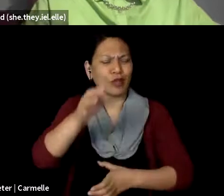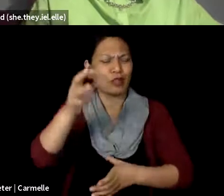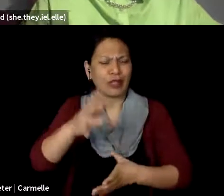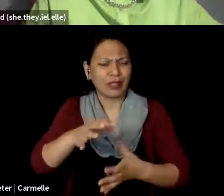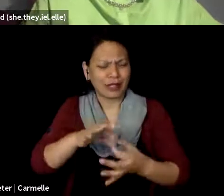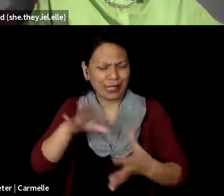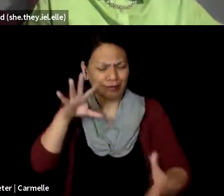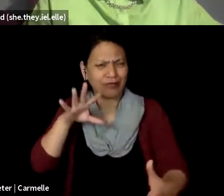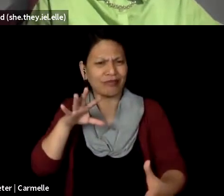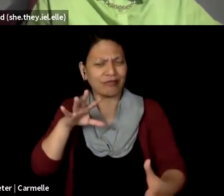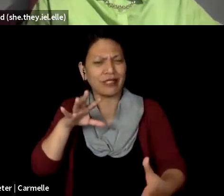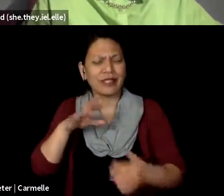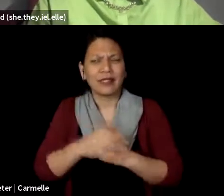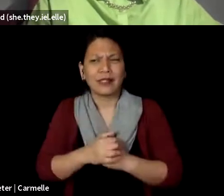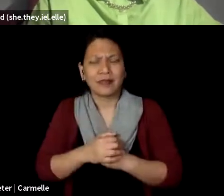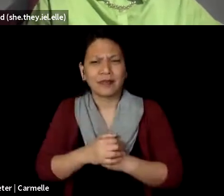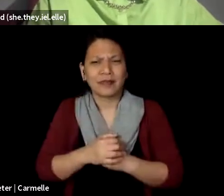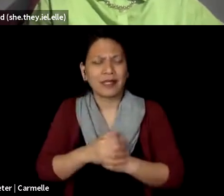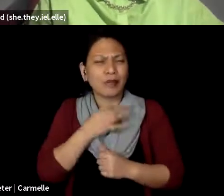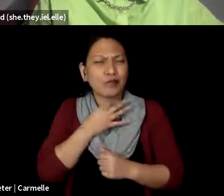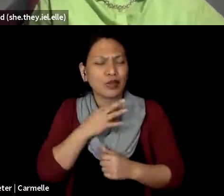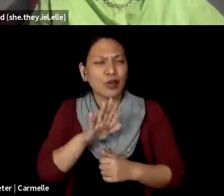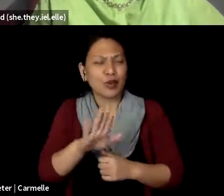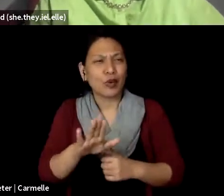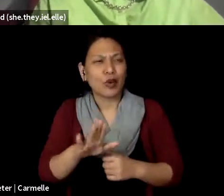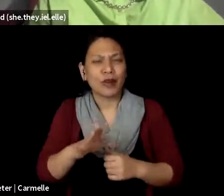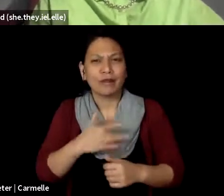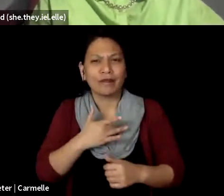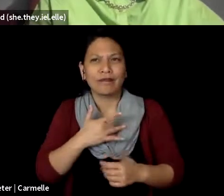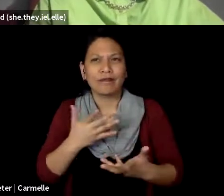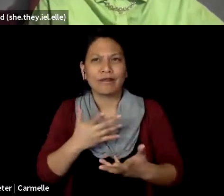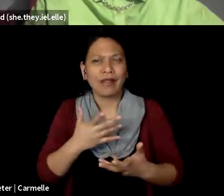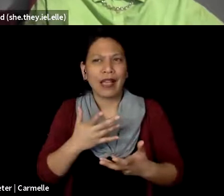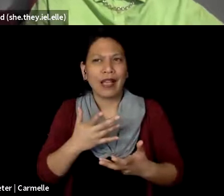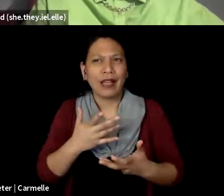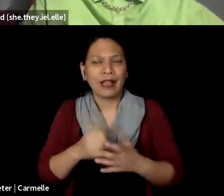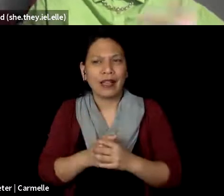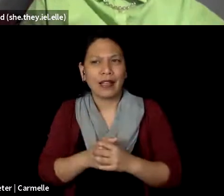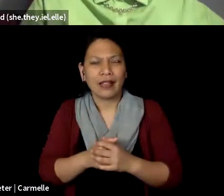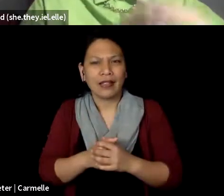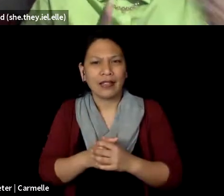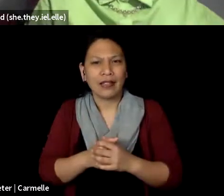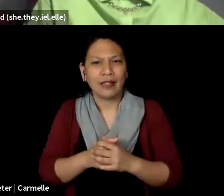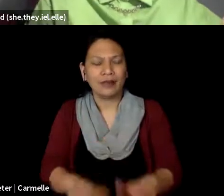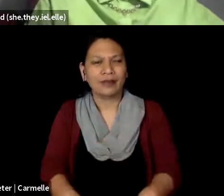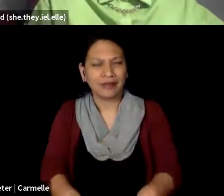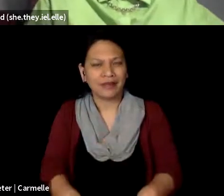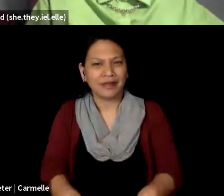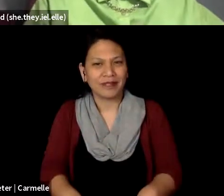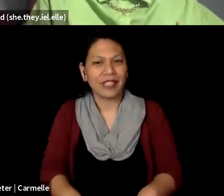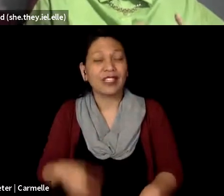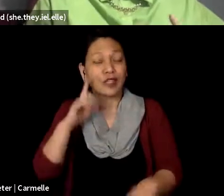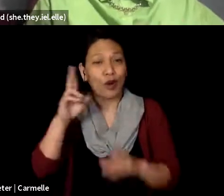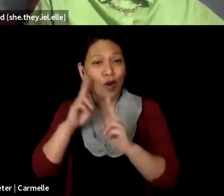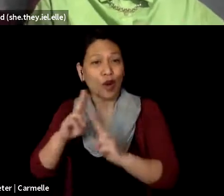down upon. And I'm curious into like how are they accountable in making these spaces, okay, honor our ancestors, but